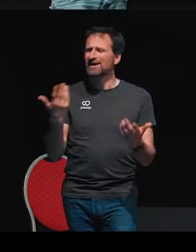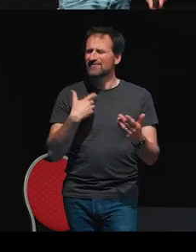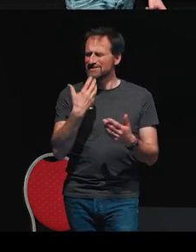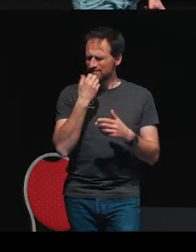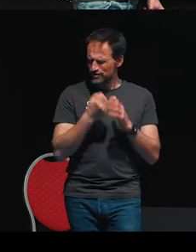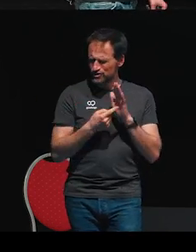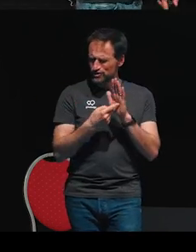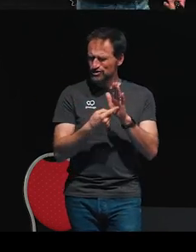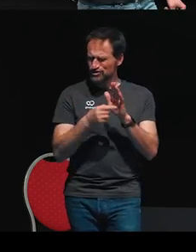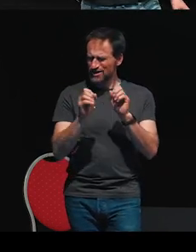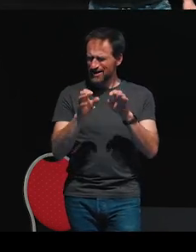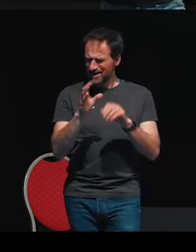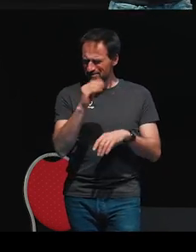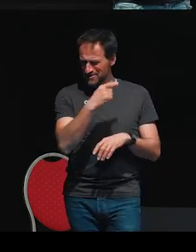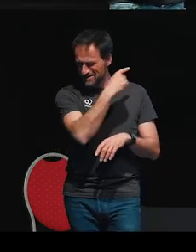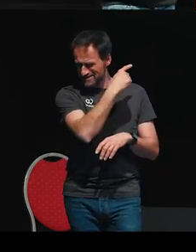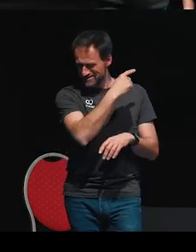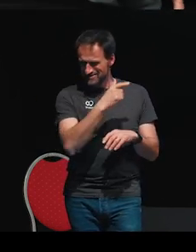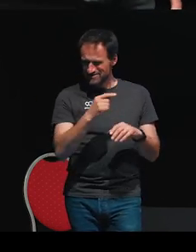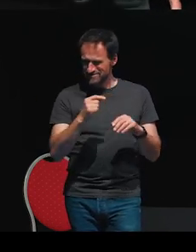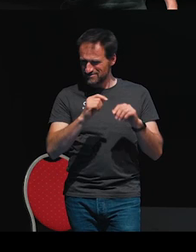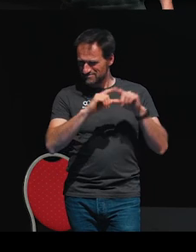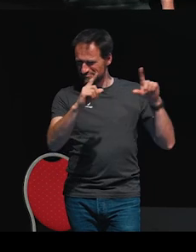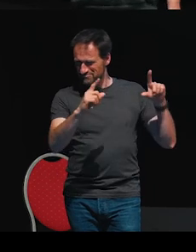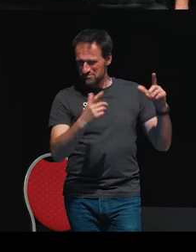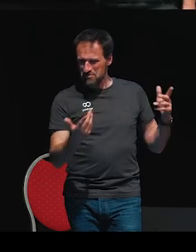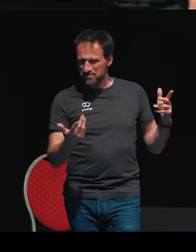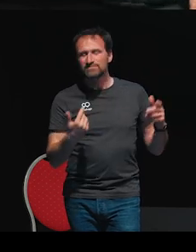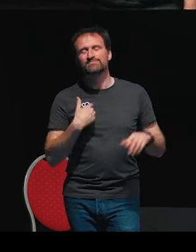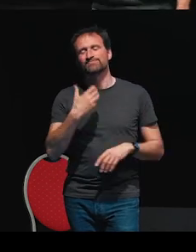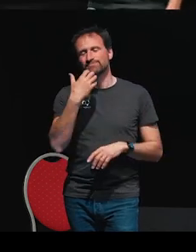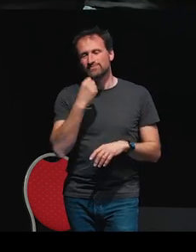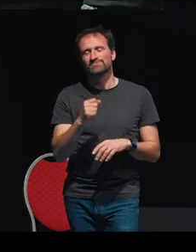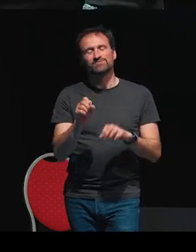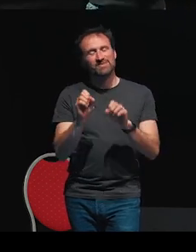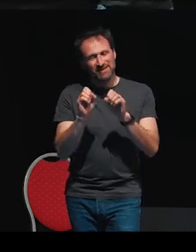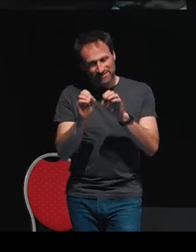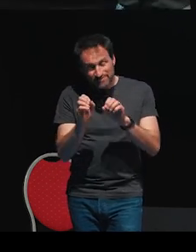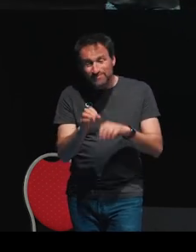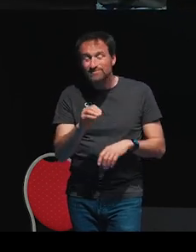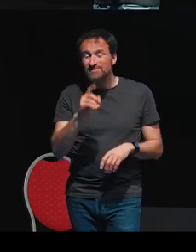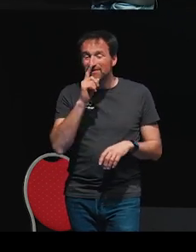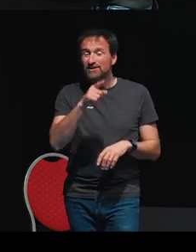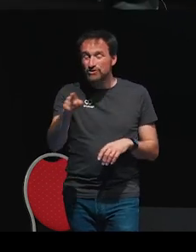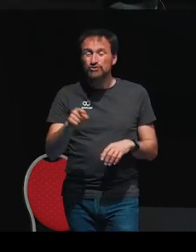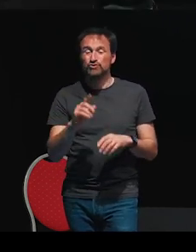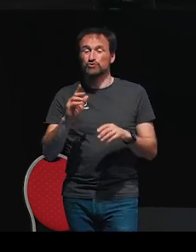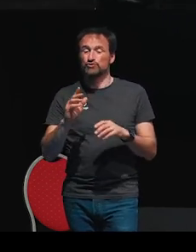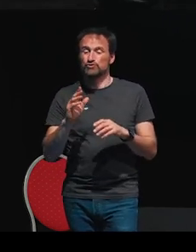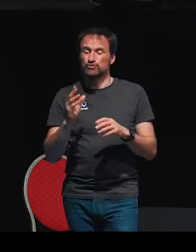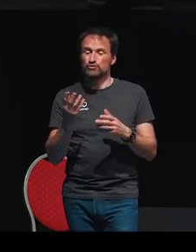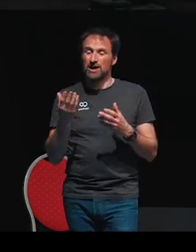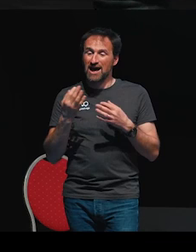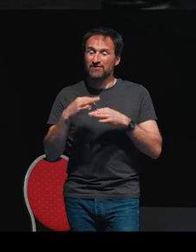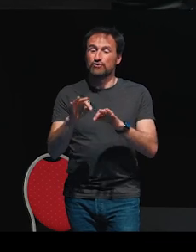here, with this diagram, with this slide? I want to tell you, if you introduce state management in your